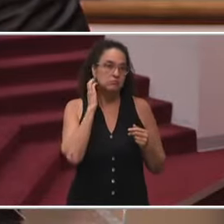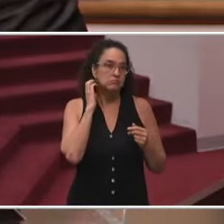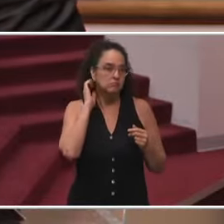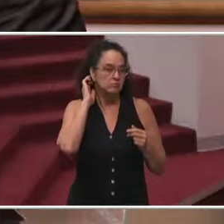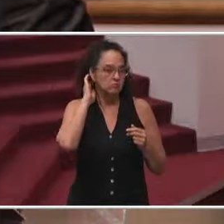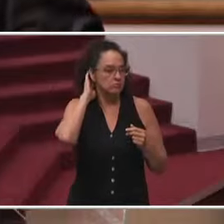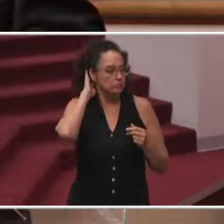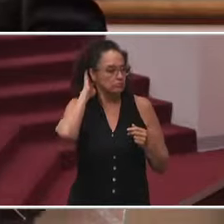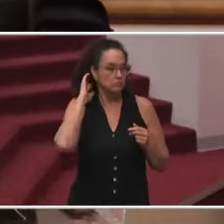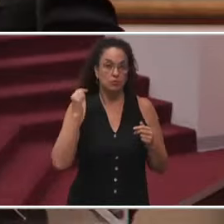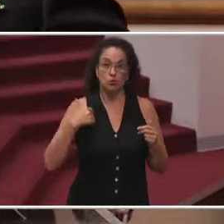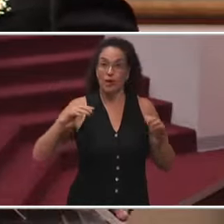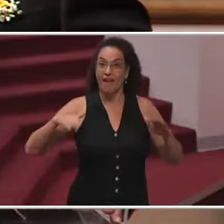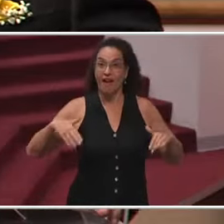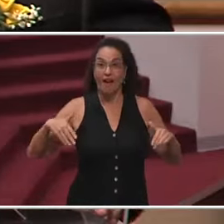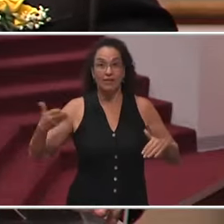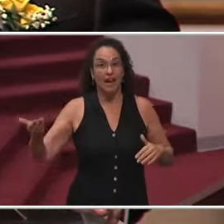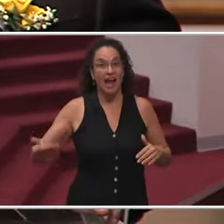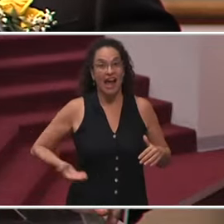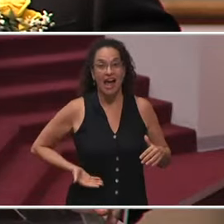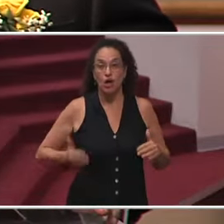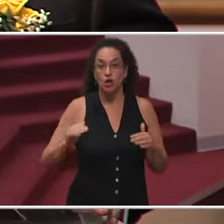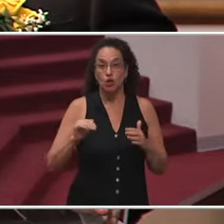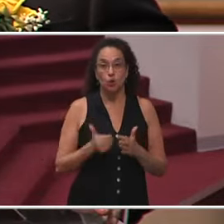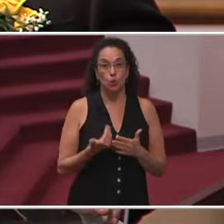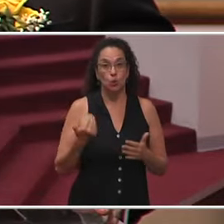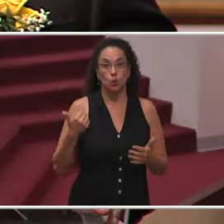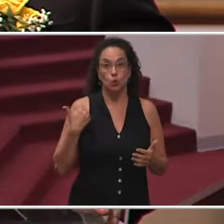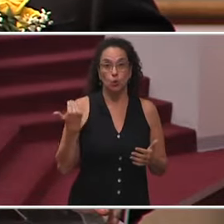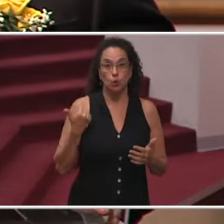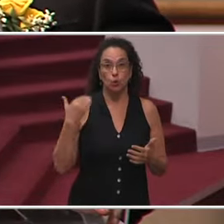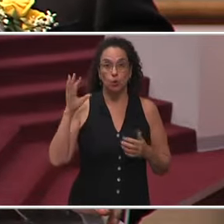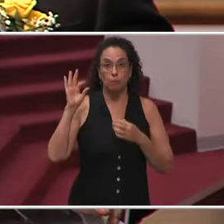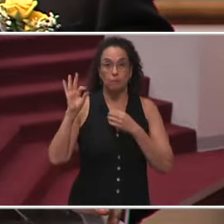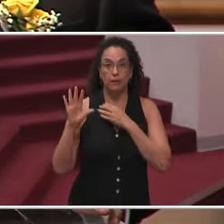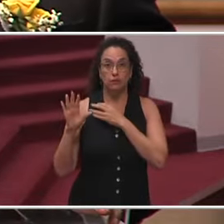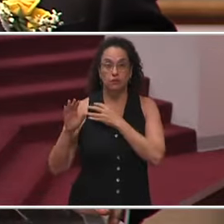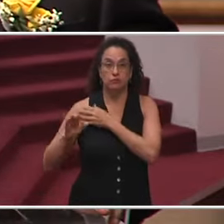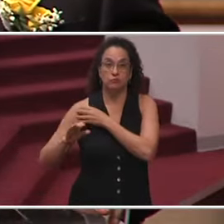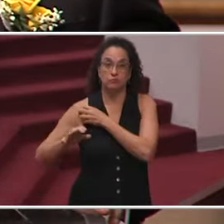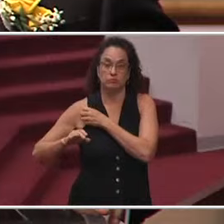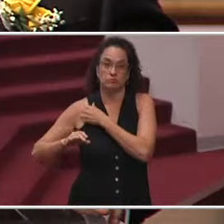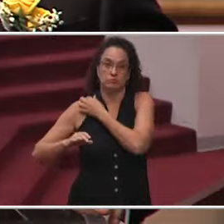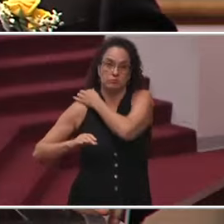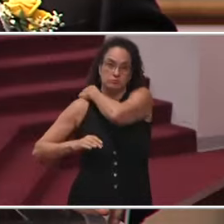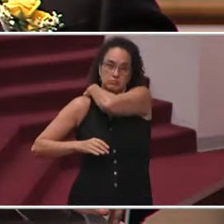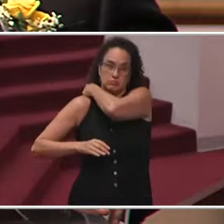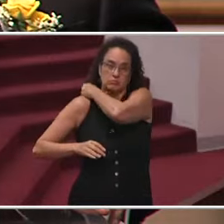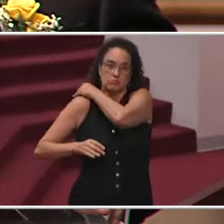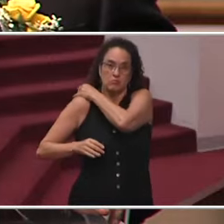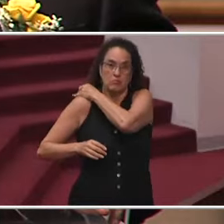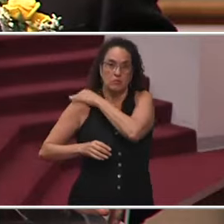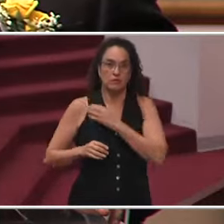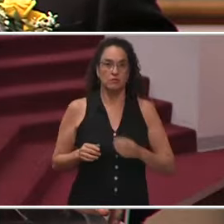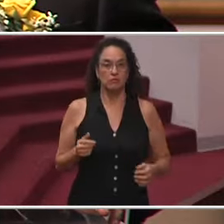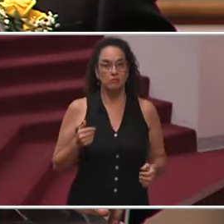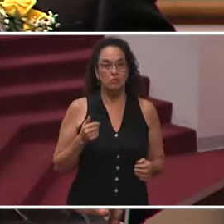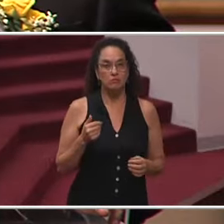hire a new youth minister yet. So I got a little experience in